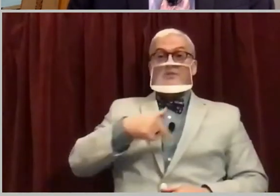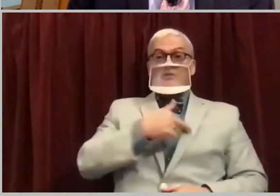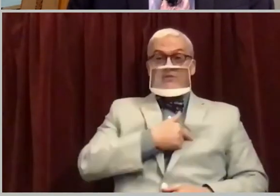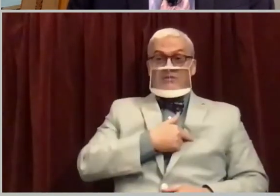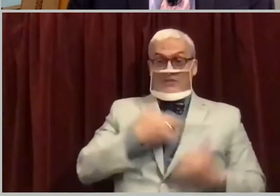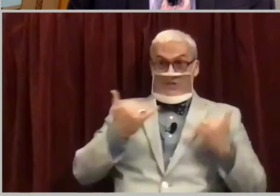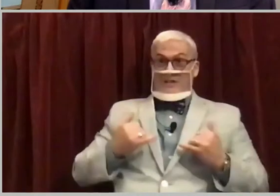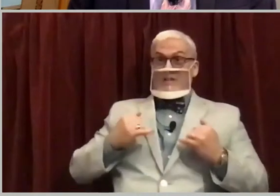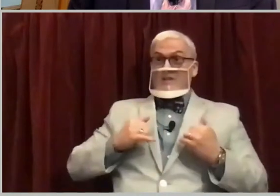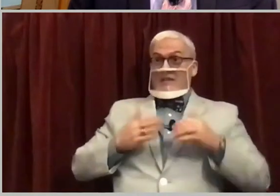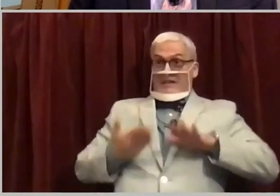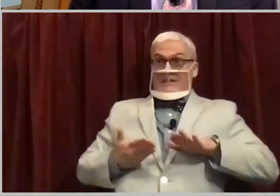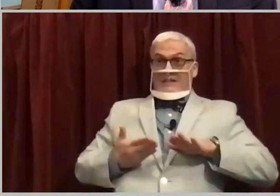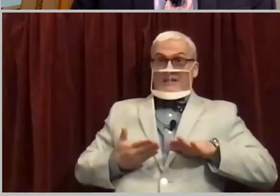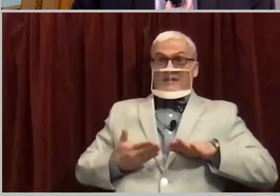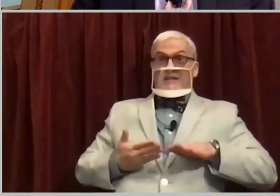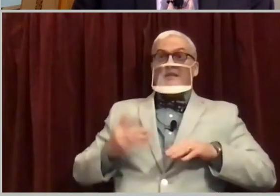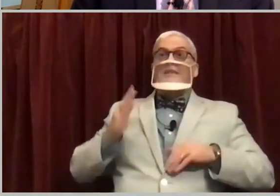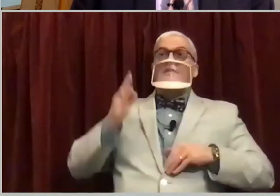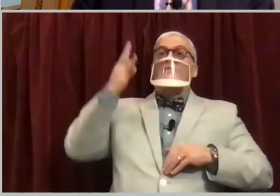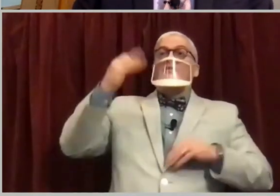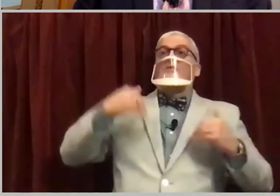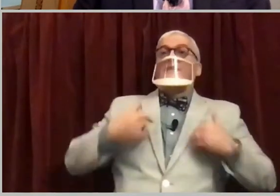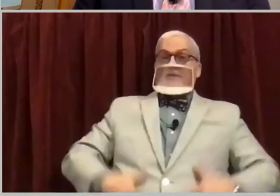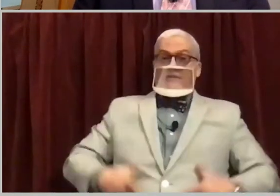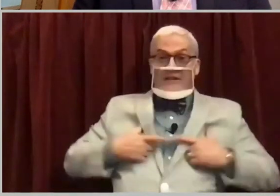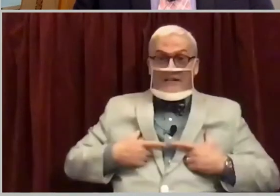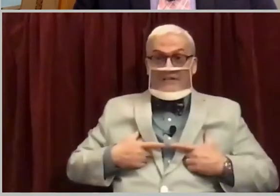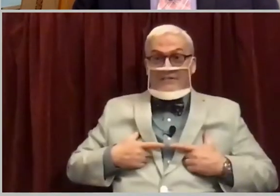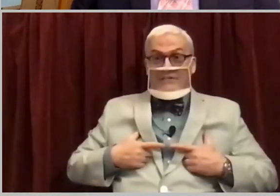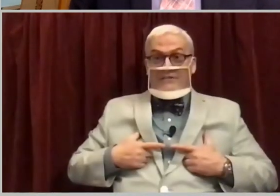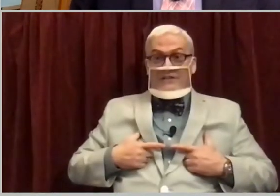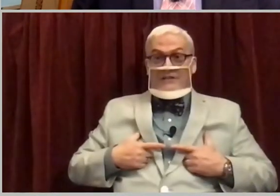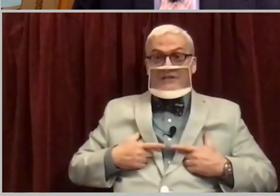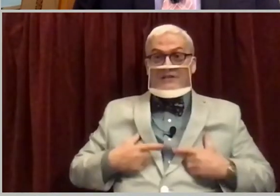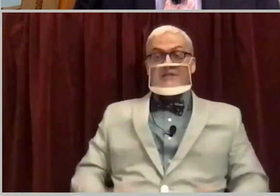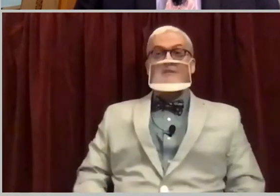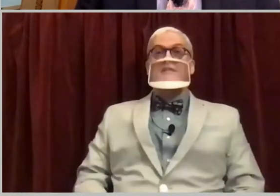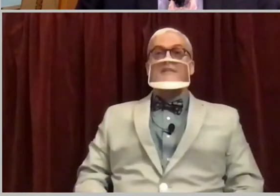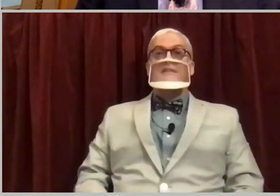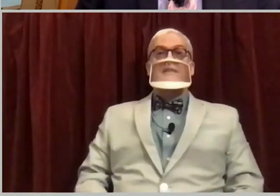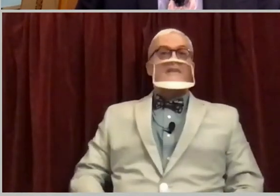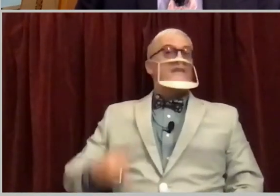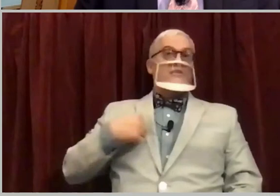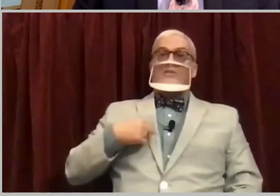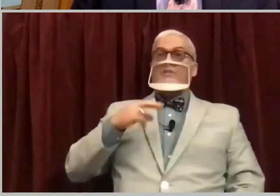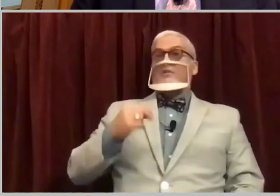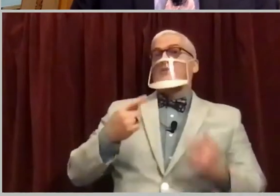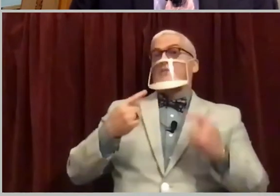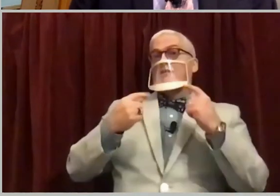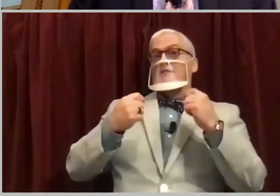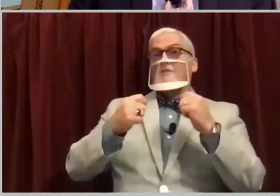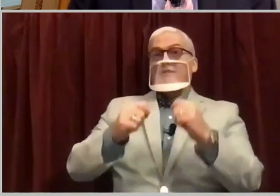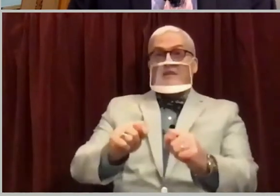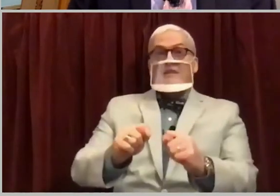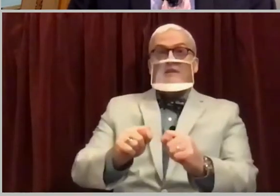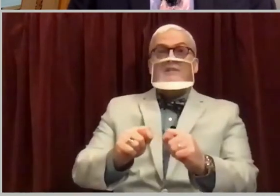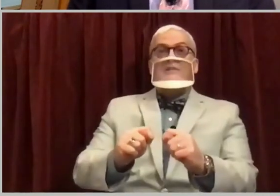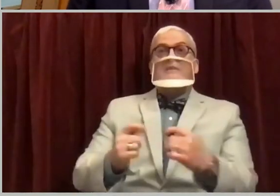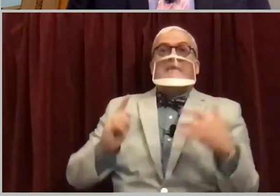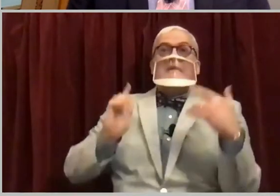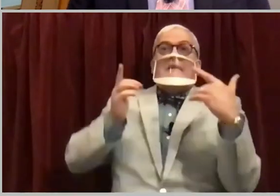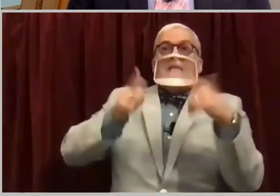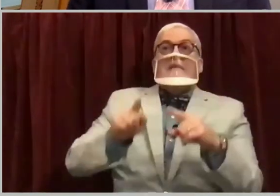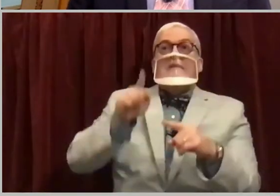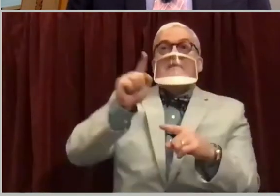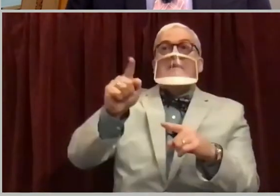sins might have life. Now, I don't think I'm trying to put a damper on our Christmas spirit here. It's far from it. See, Jesus' death,